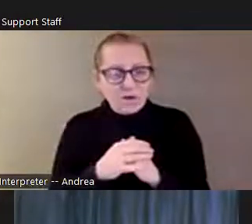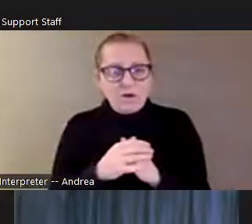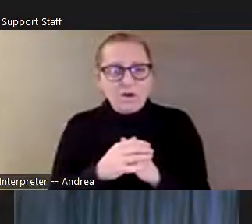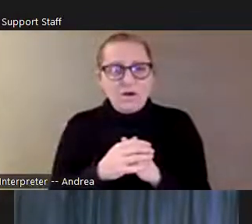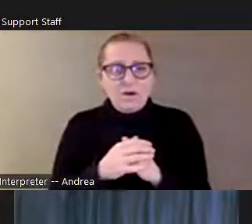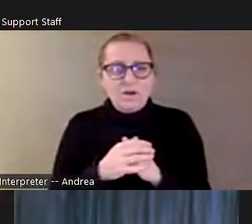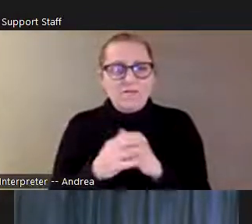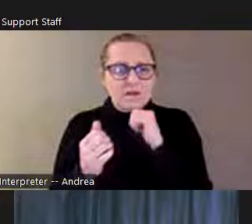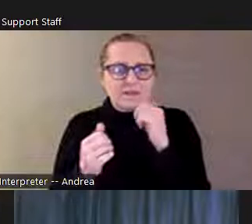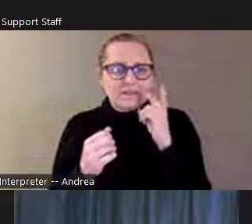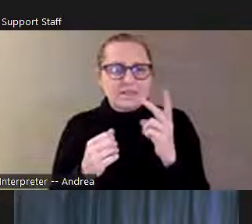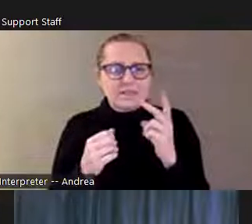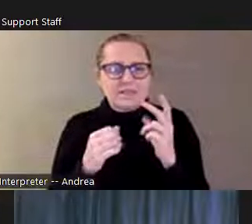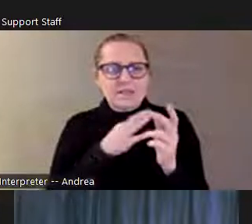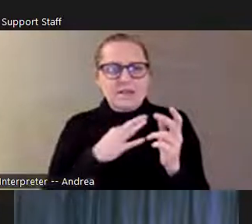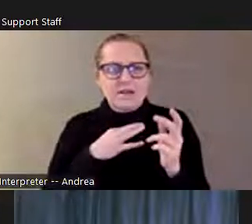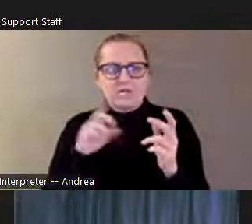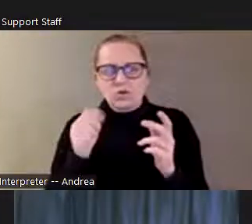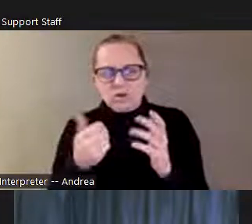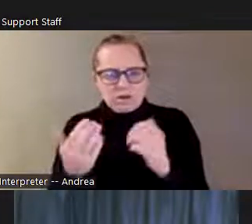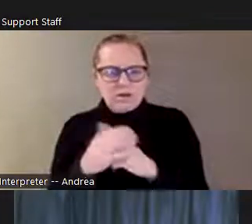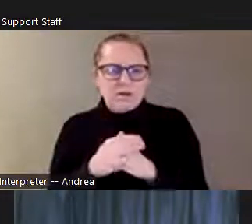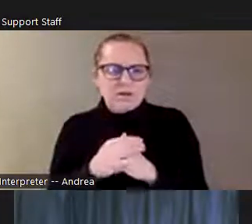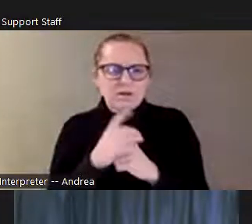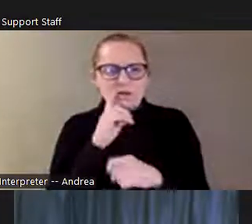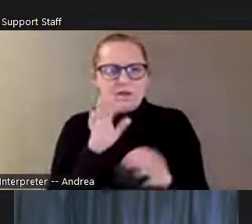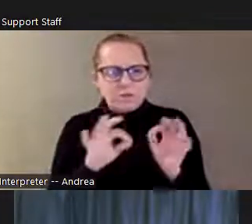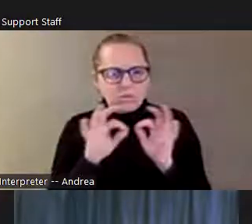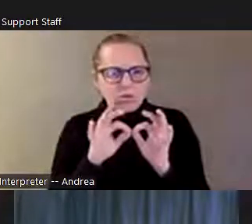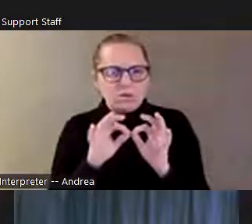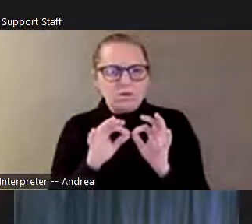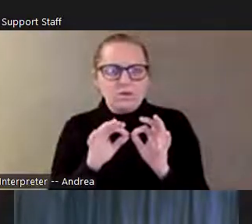seen the staff do anything that is critical out of the